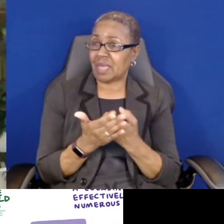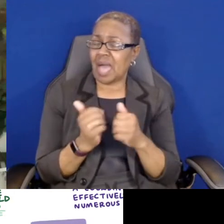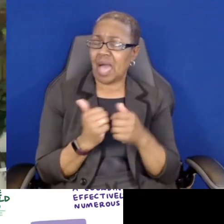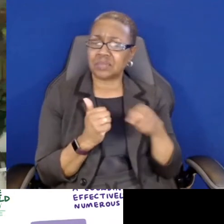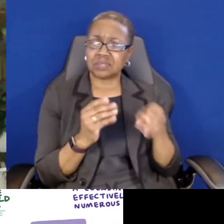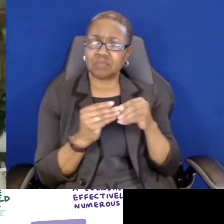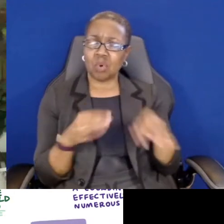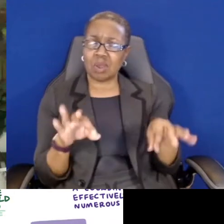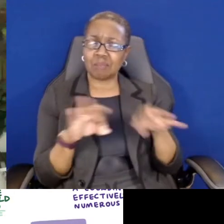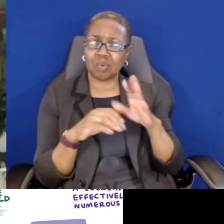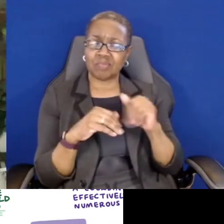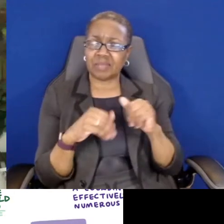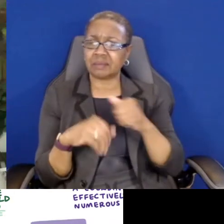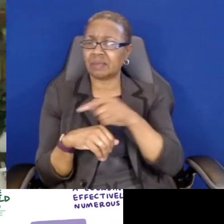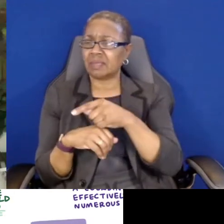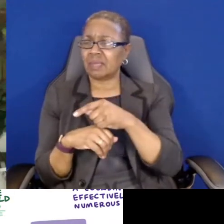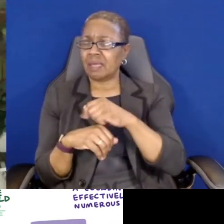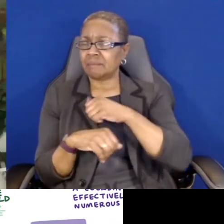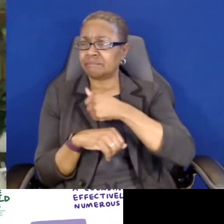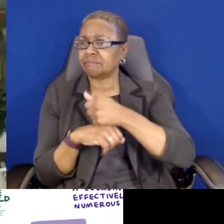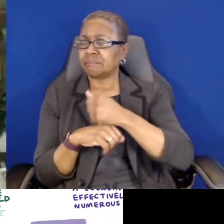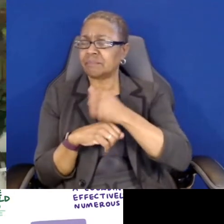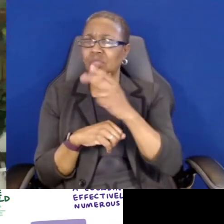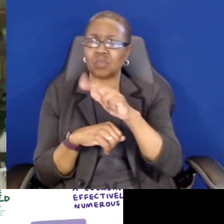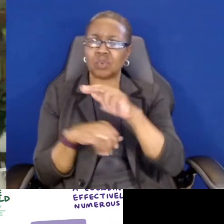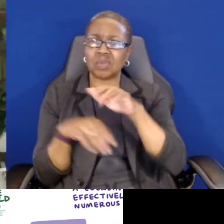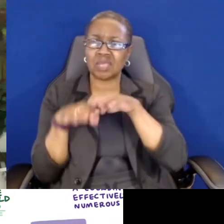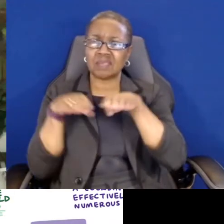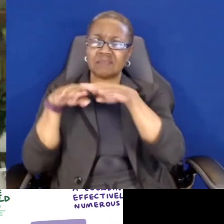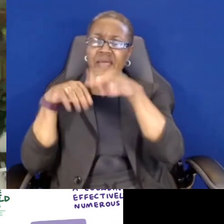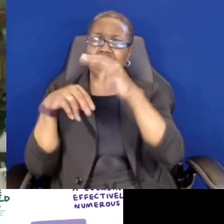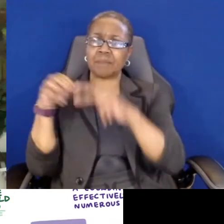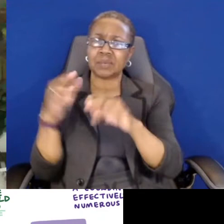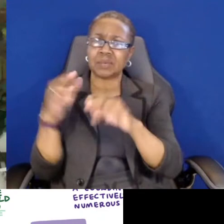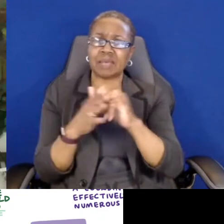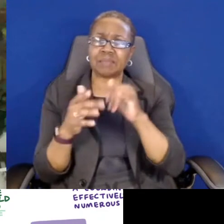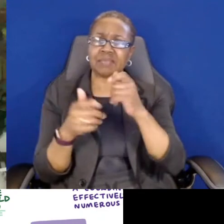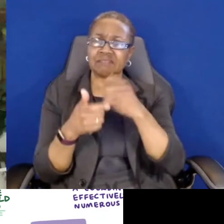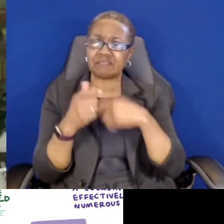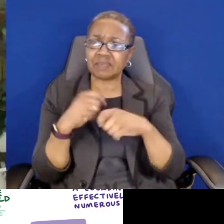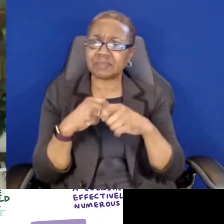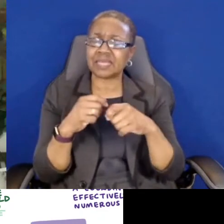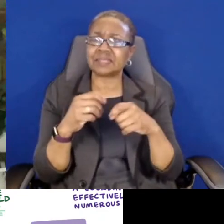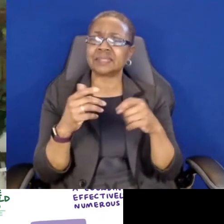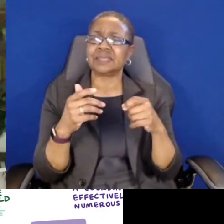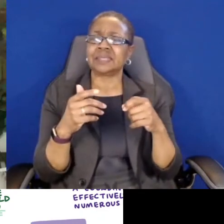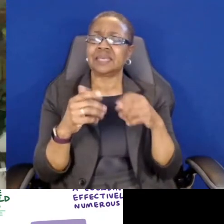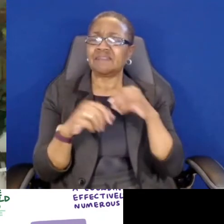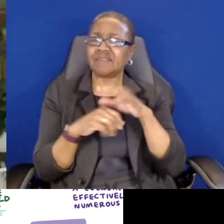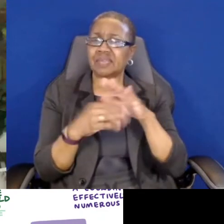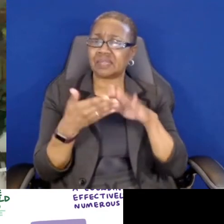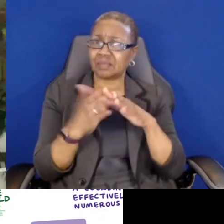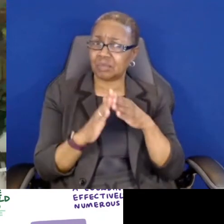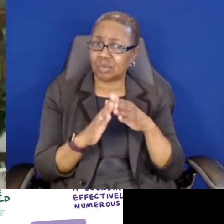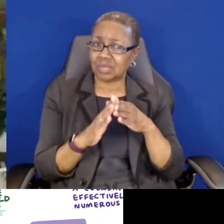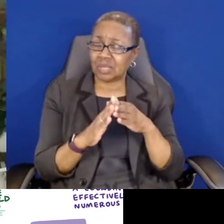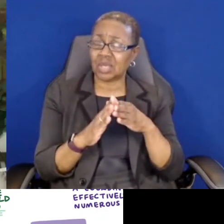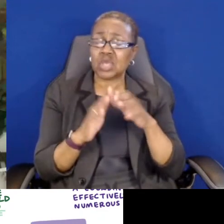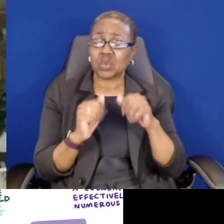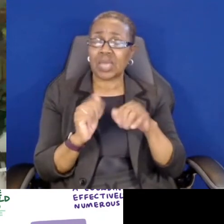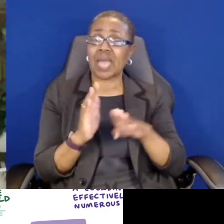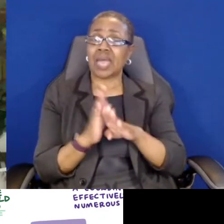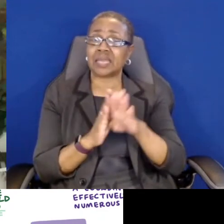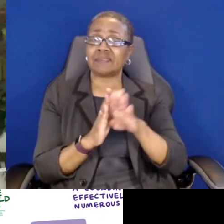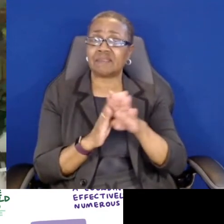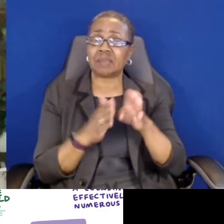a 3-flat, throwing it up and it being flipped and displacing community? That you can do development in ways that